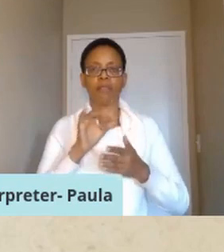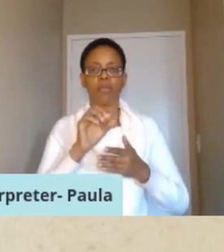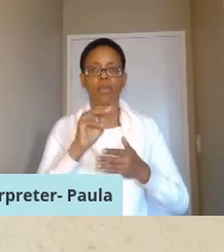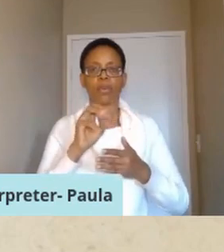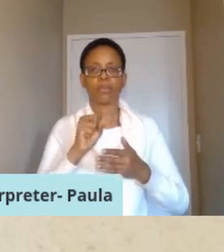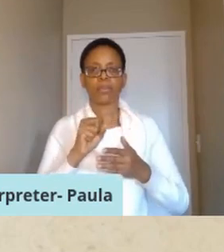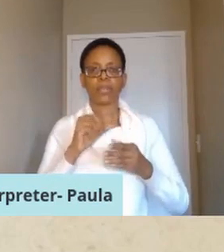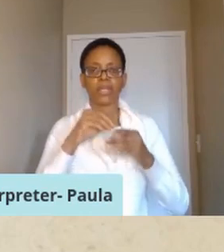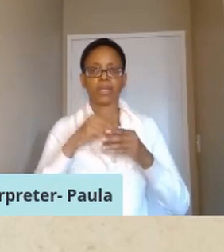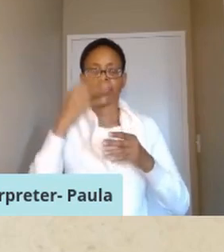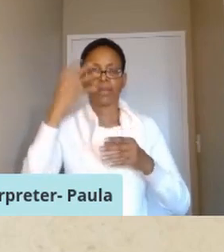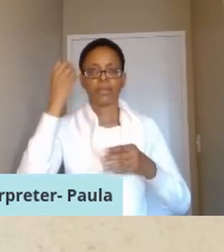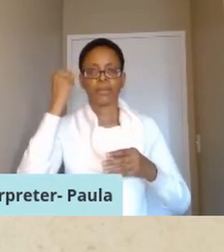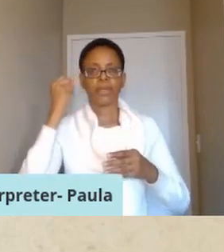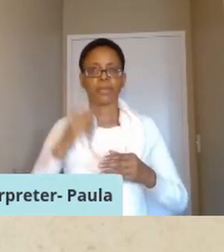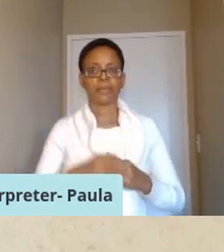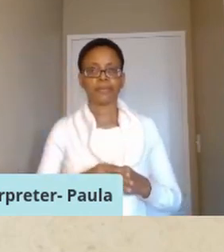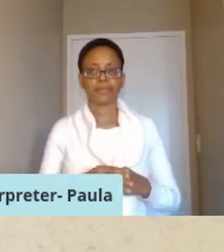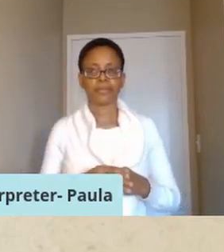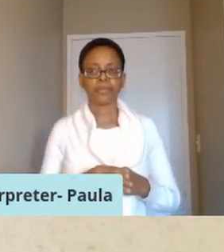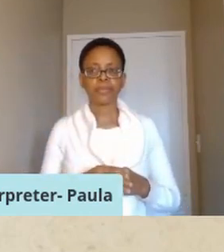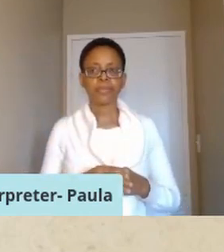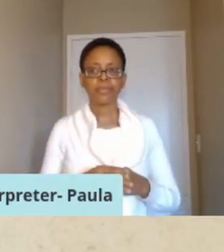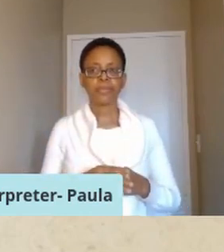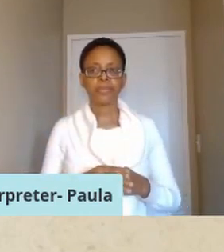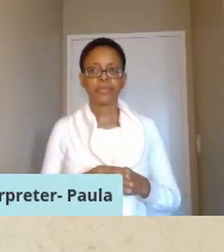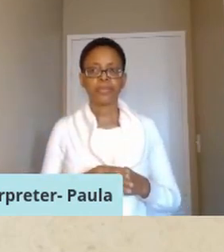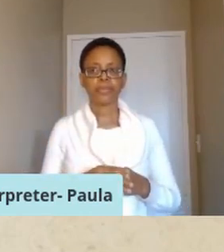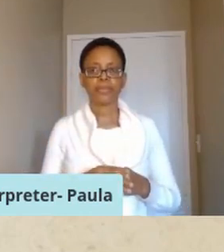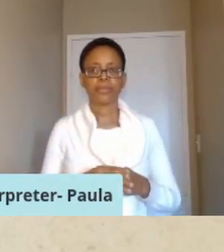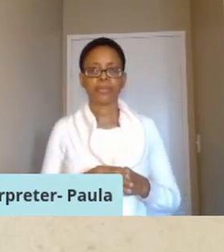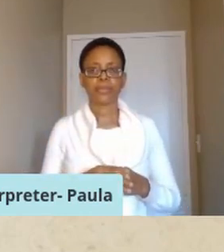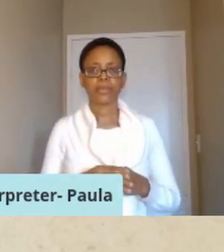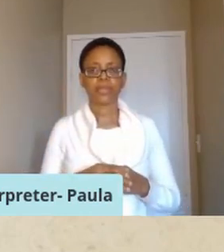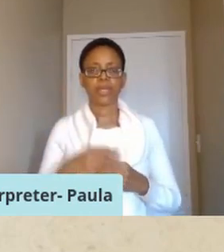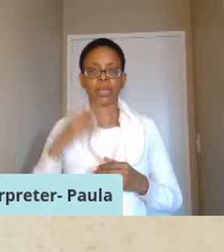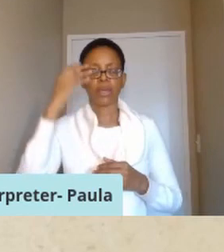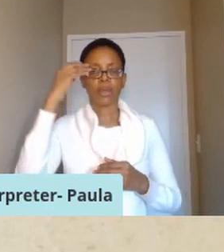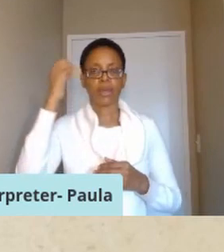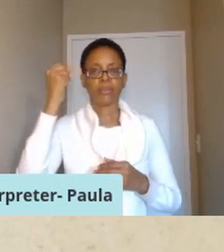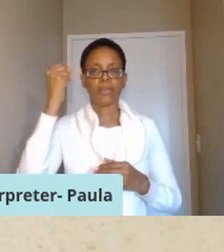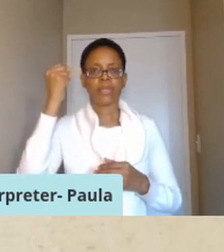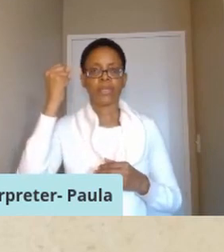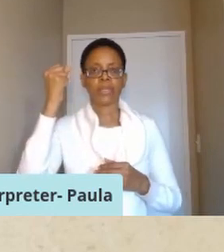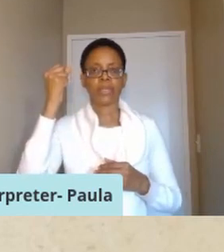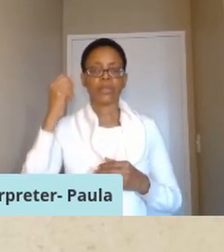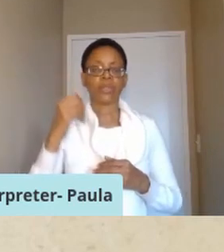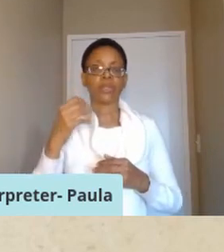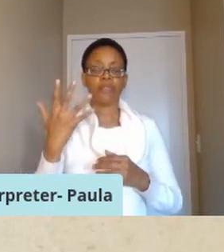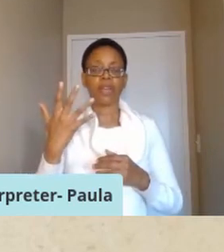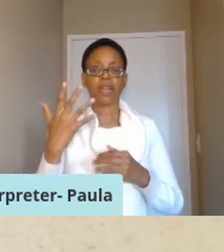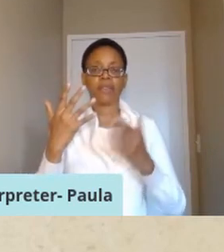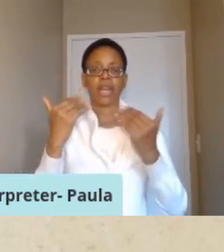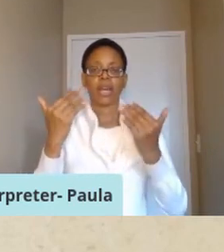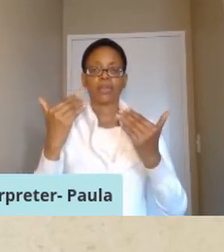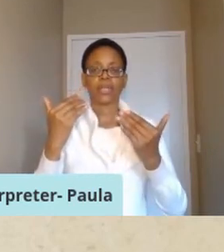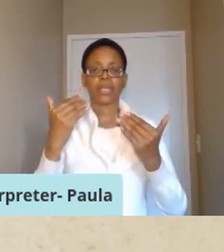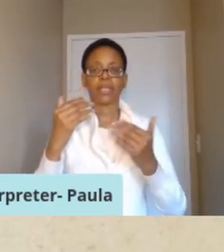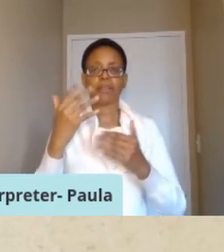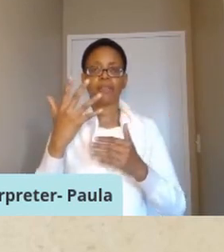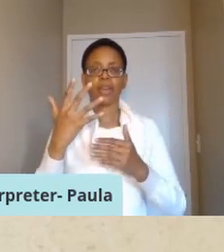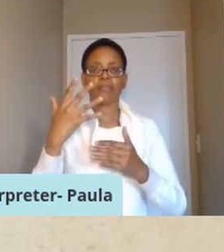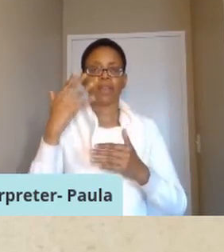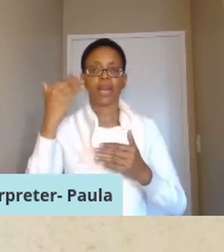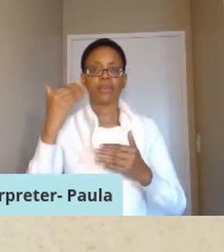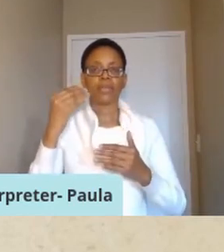Sina, the common sense combines whatever is received from the 5 external senses. Then it